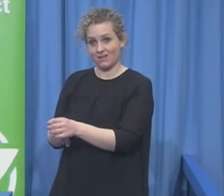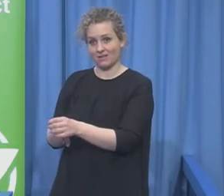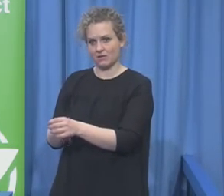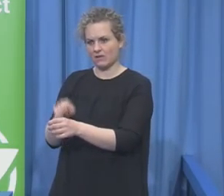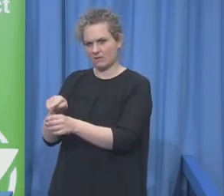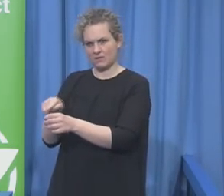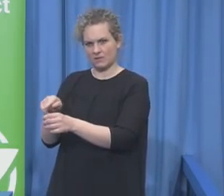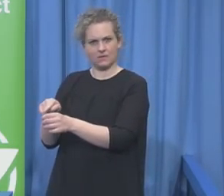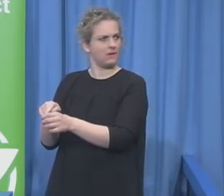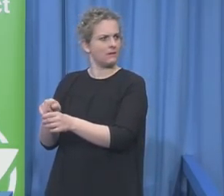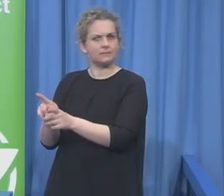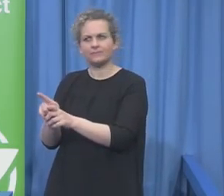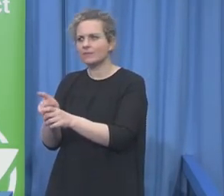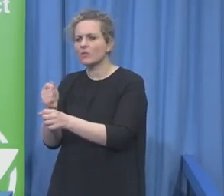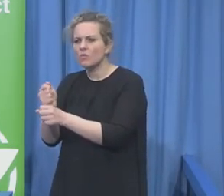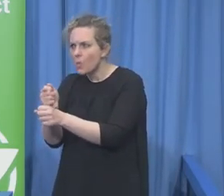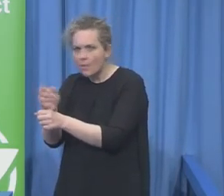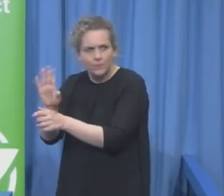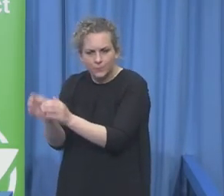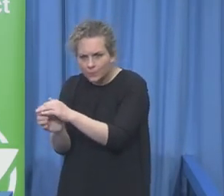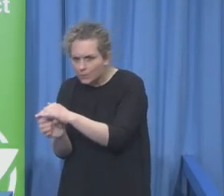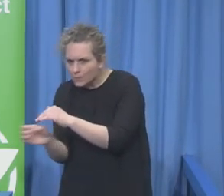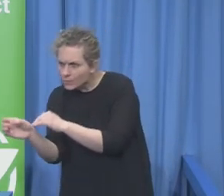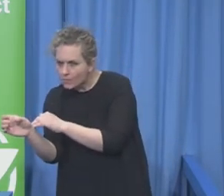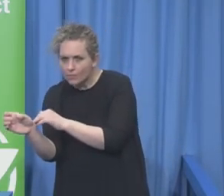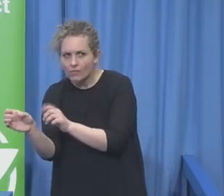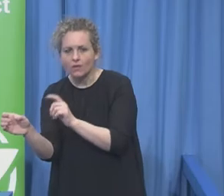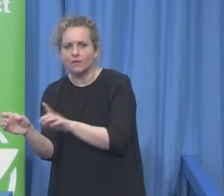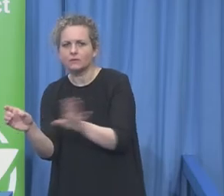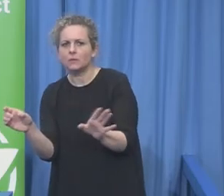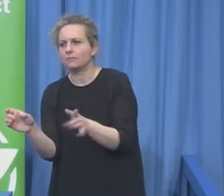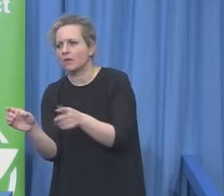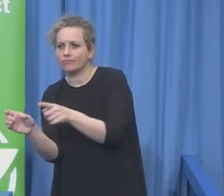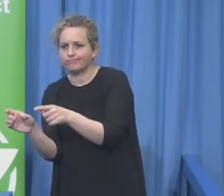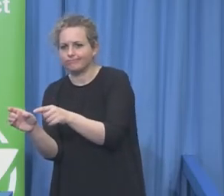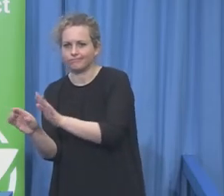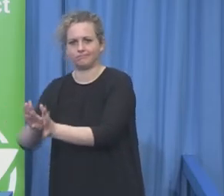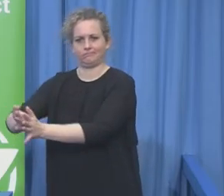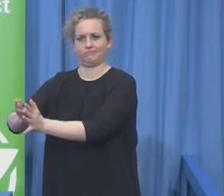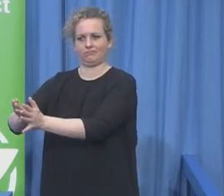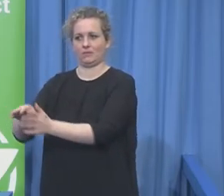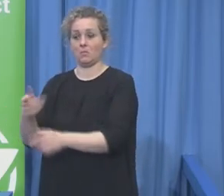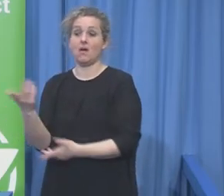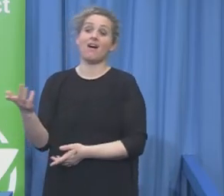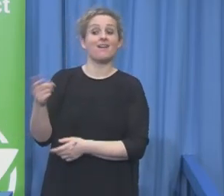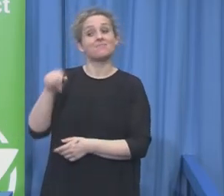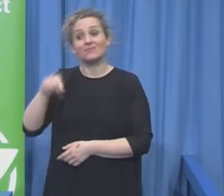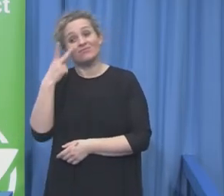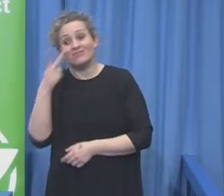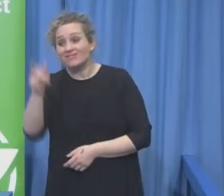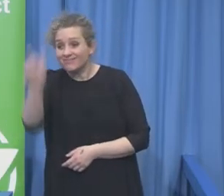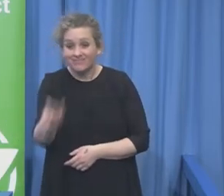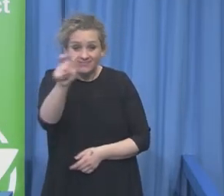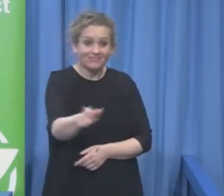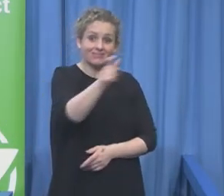and be aligned to their requirements and basically train a larger mass of population which can then become, you